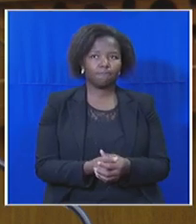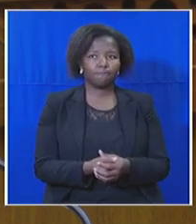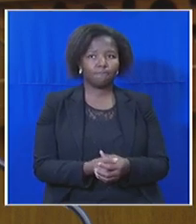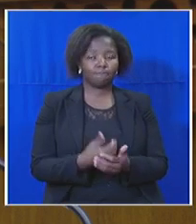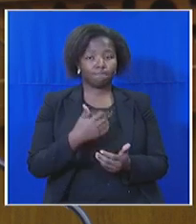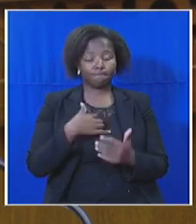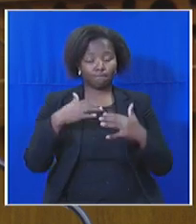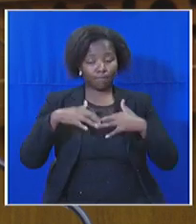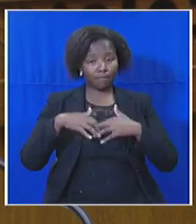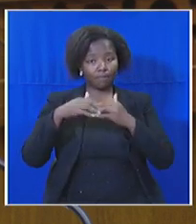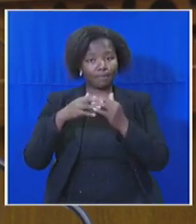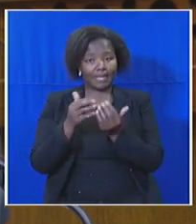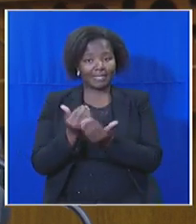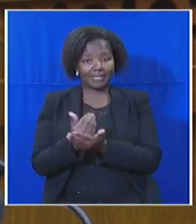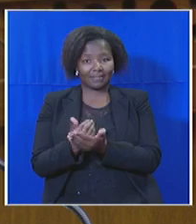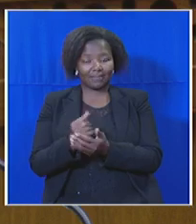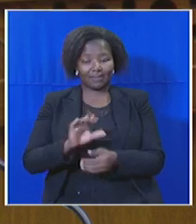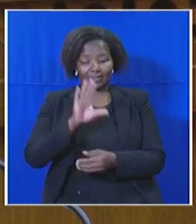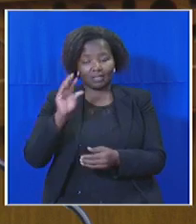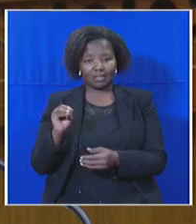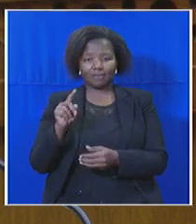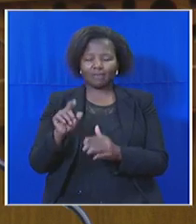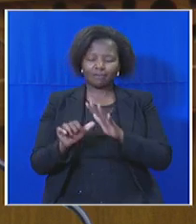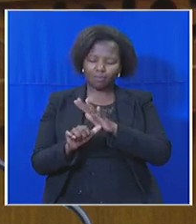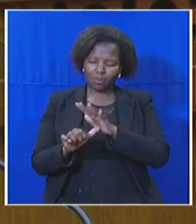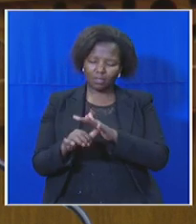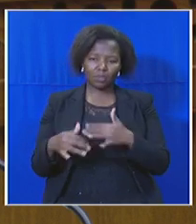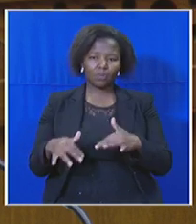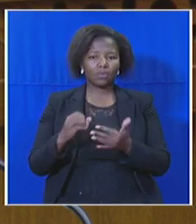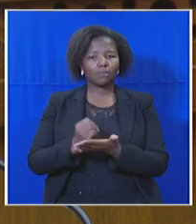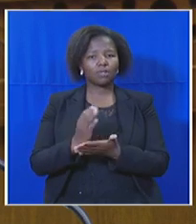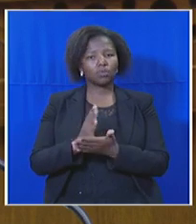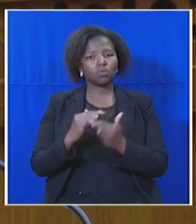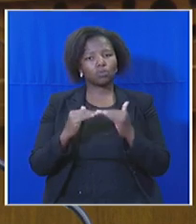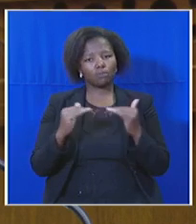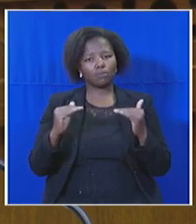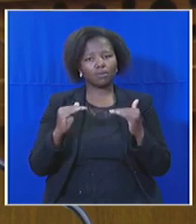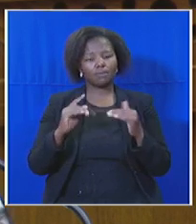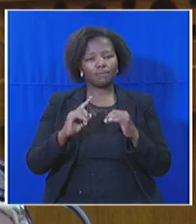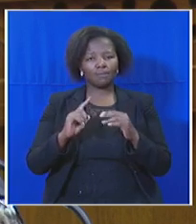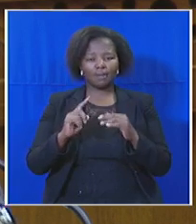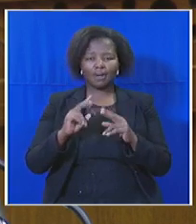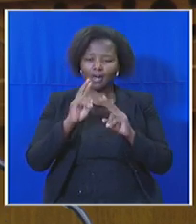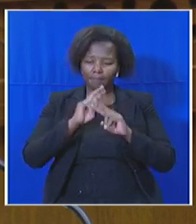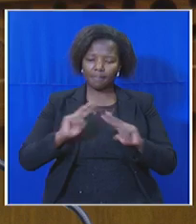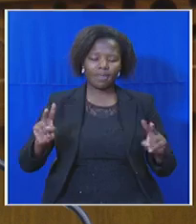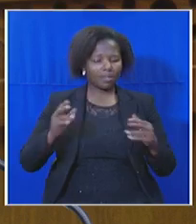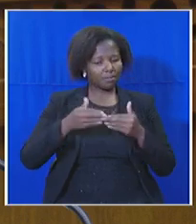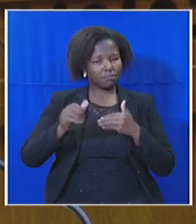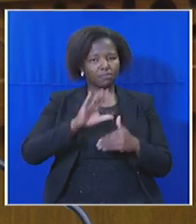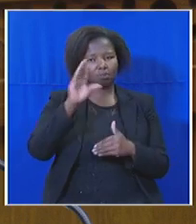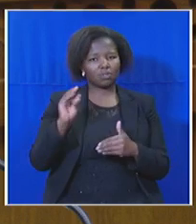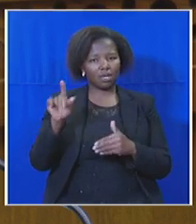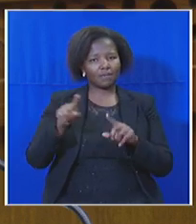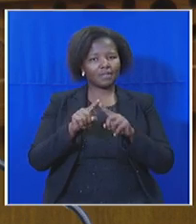South Africa is a central aspect of the national effort to ensure justice, lasting peace, and development for our country and its people